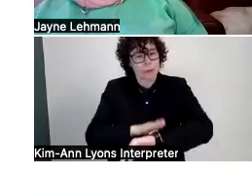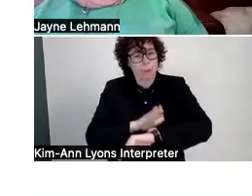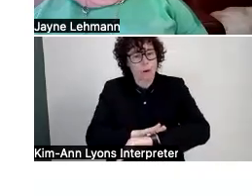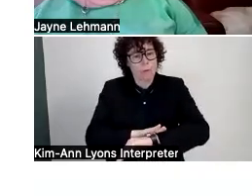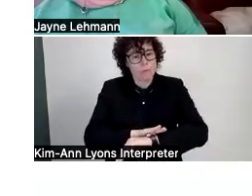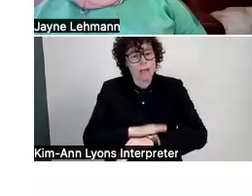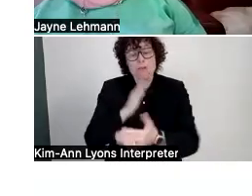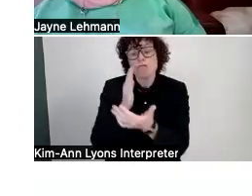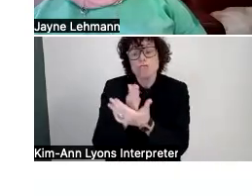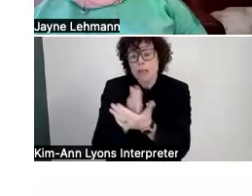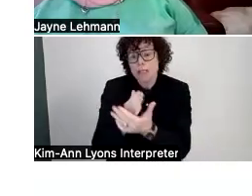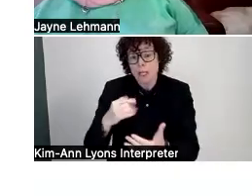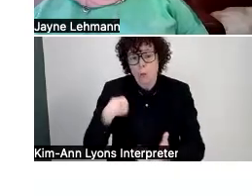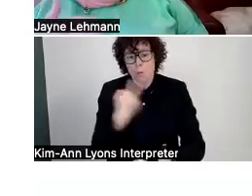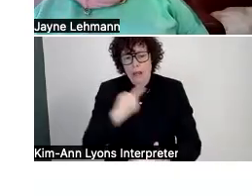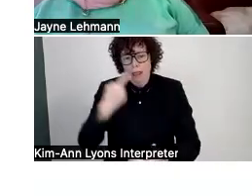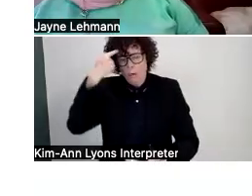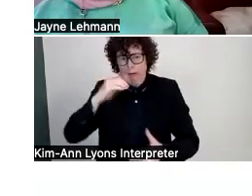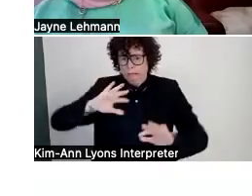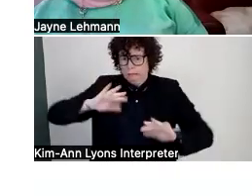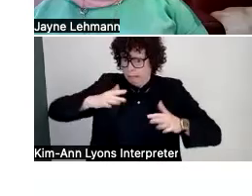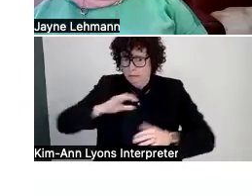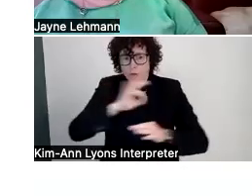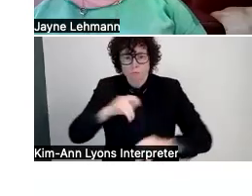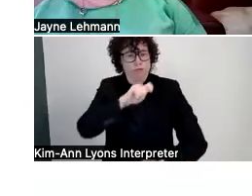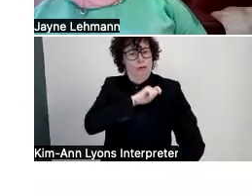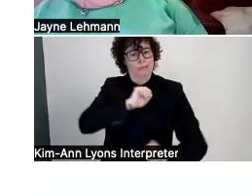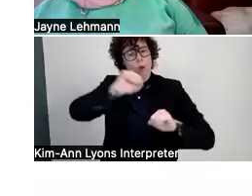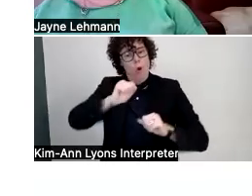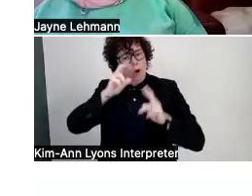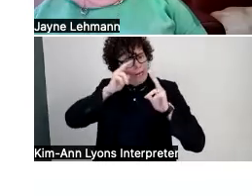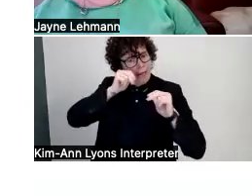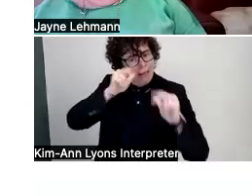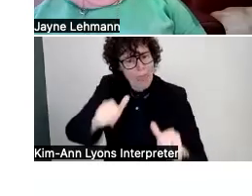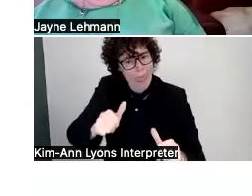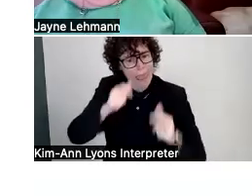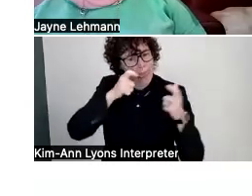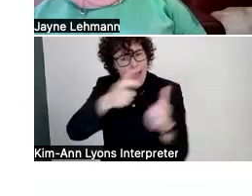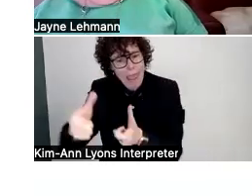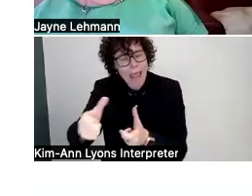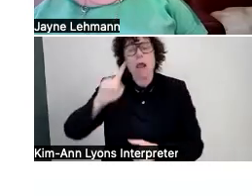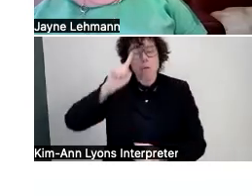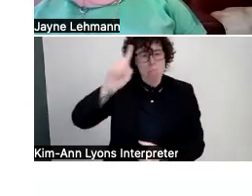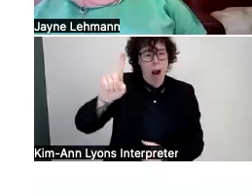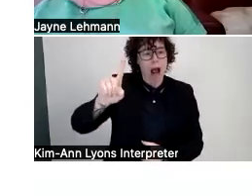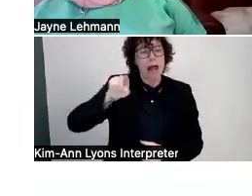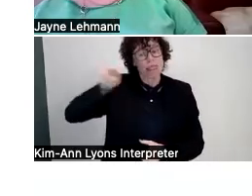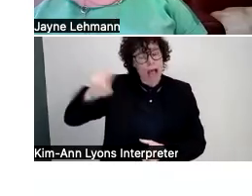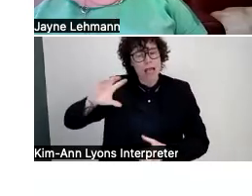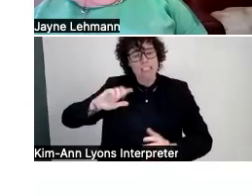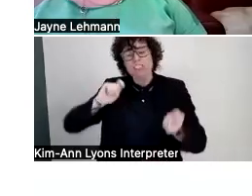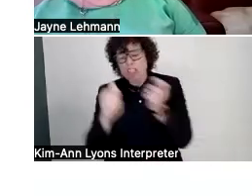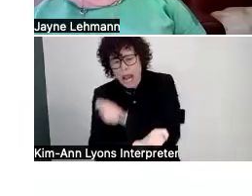care than we thought might have been possible because of the way they adapted things. But she also